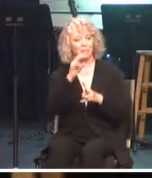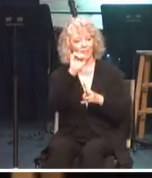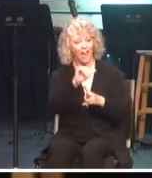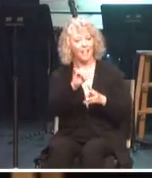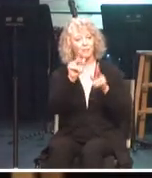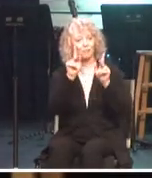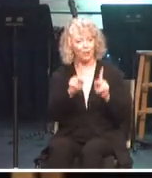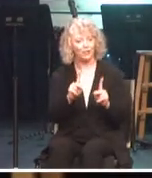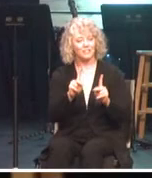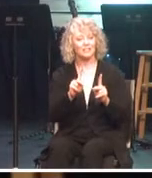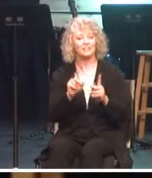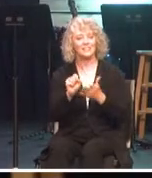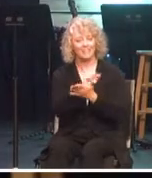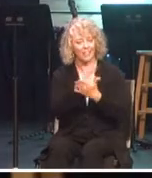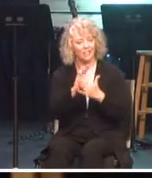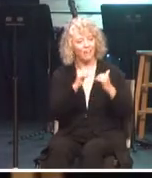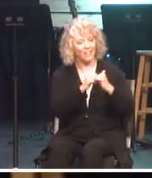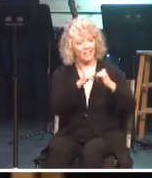of Jesus.